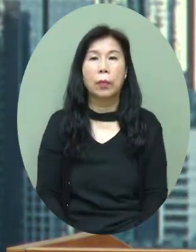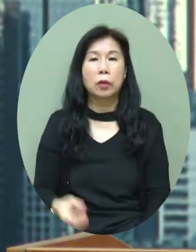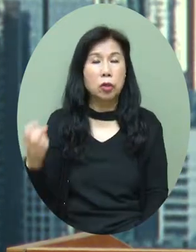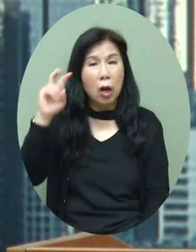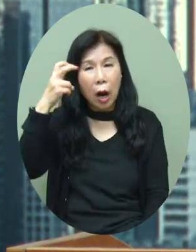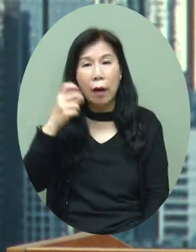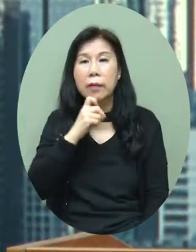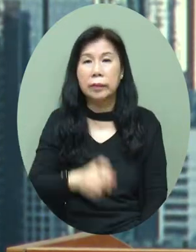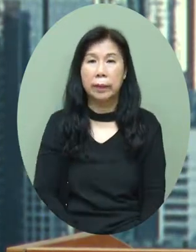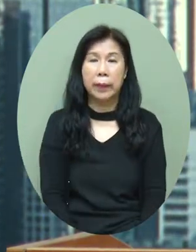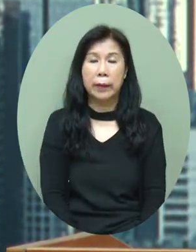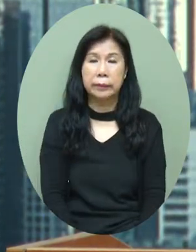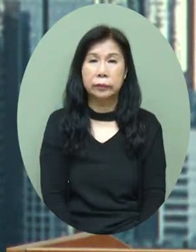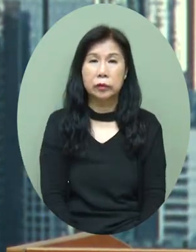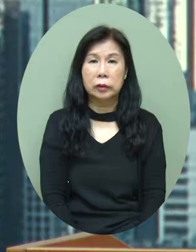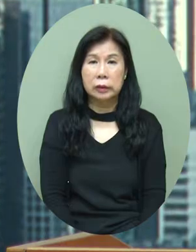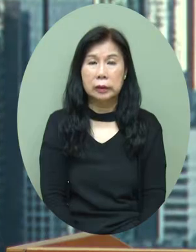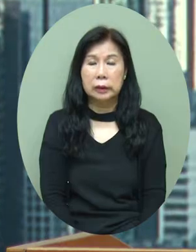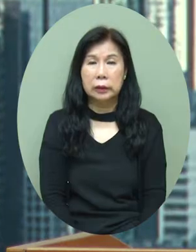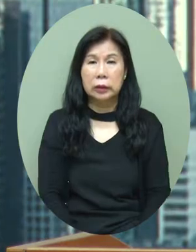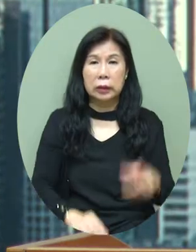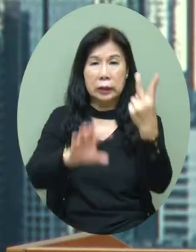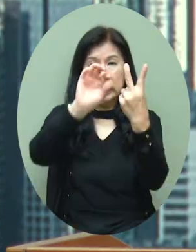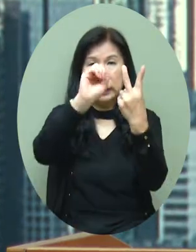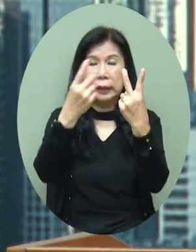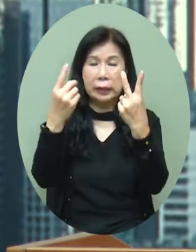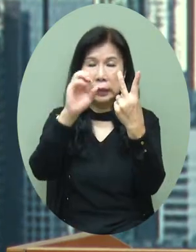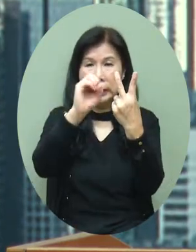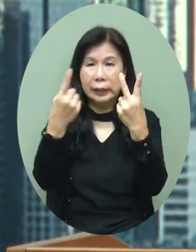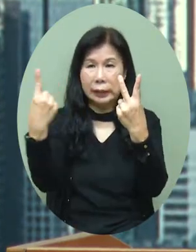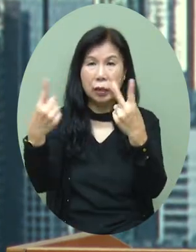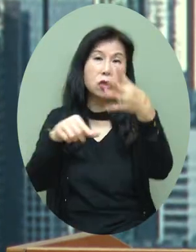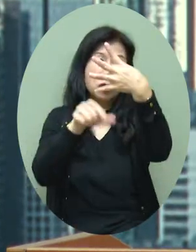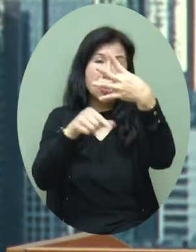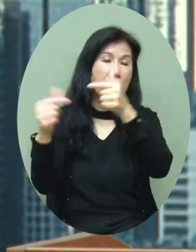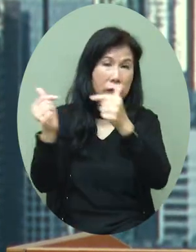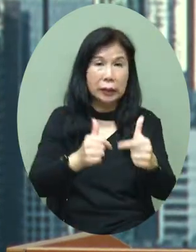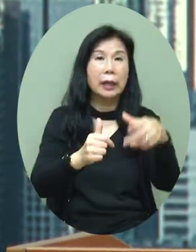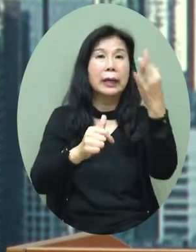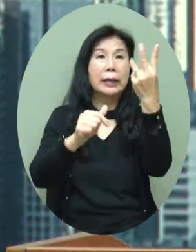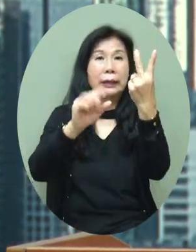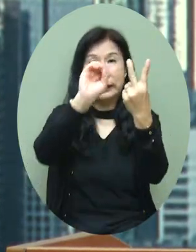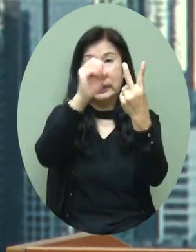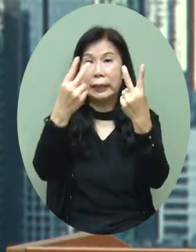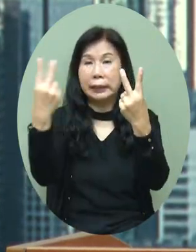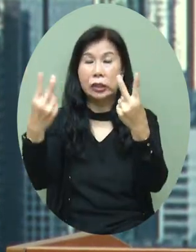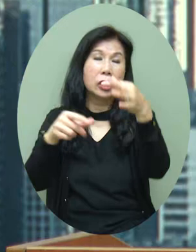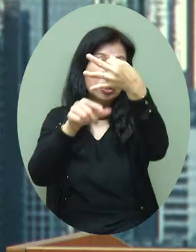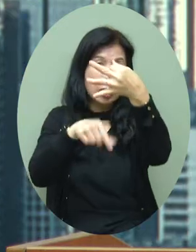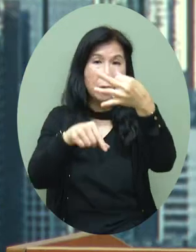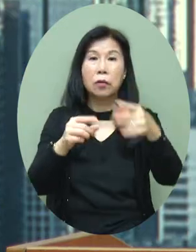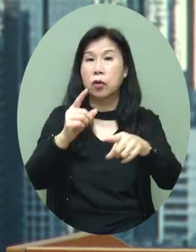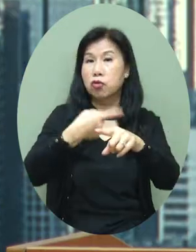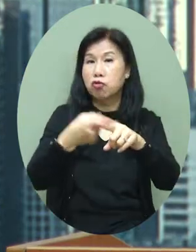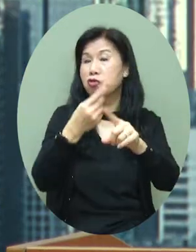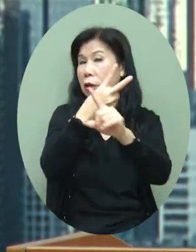the 12 months from April 2021 to March 2022 over the previous 12 months, and